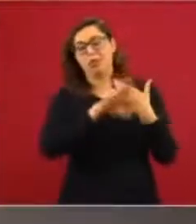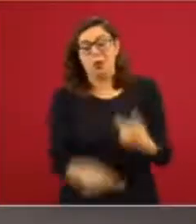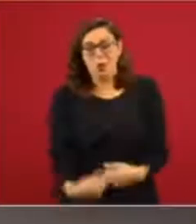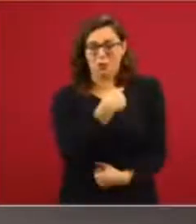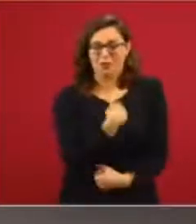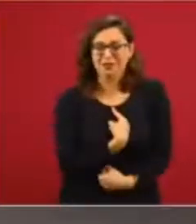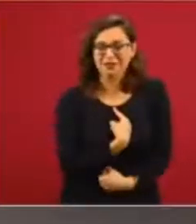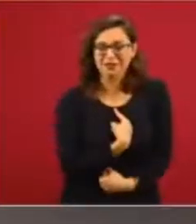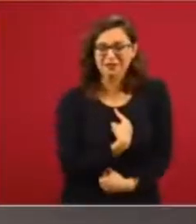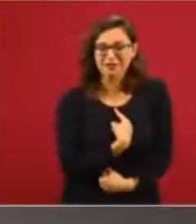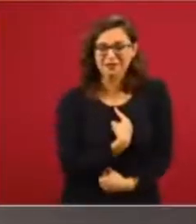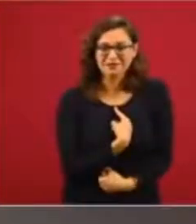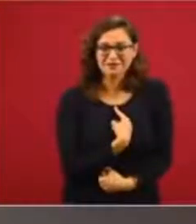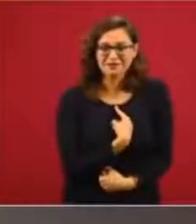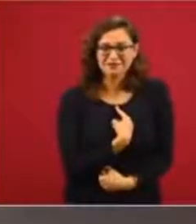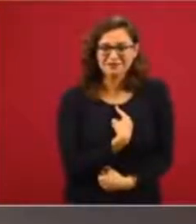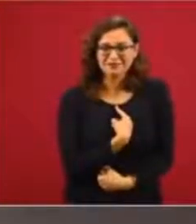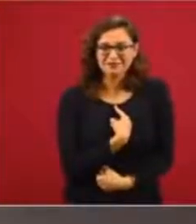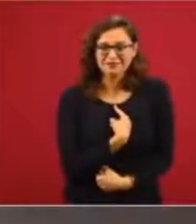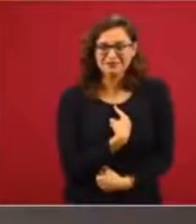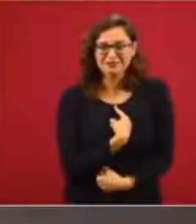vea